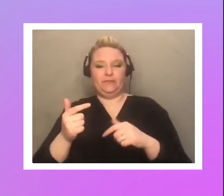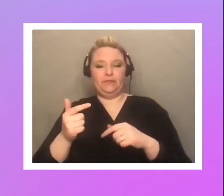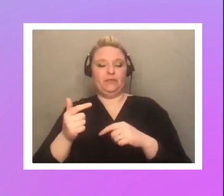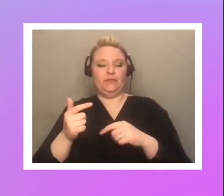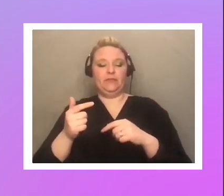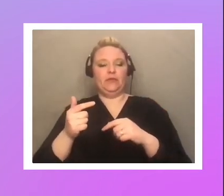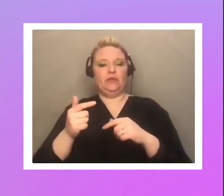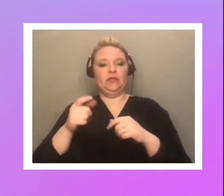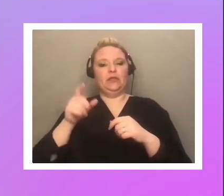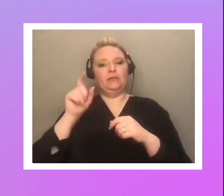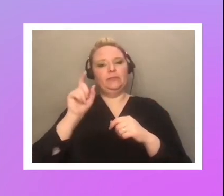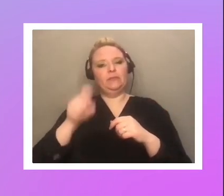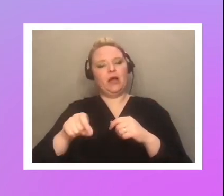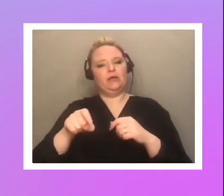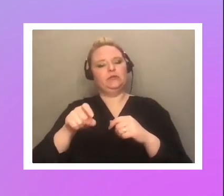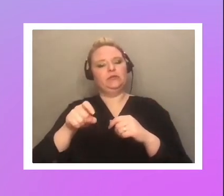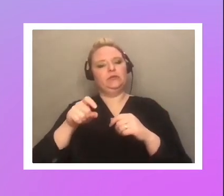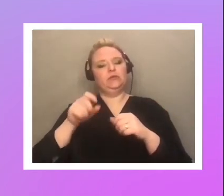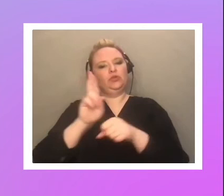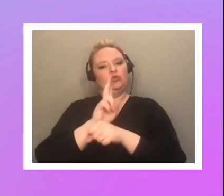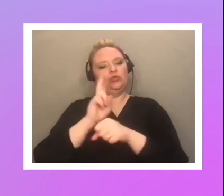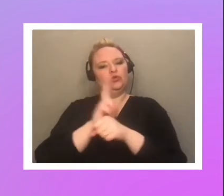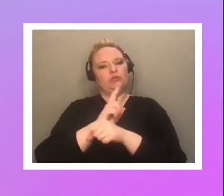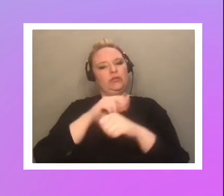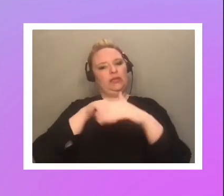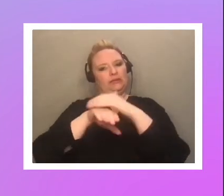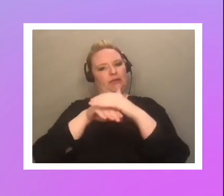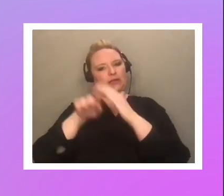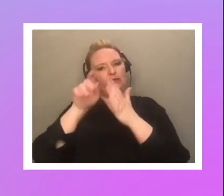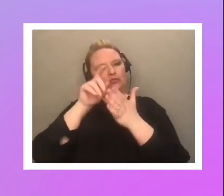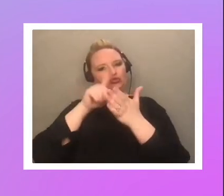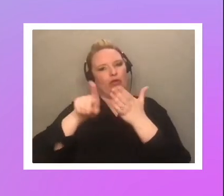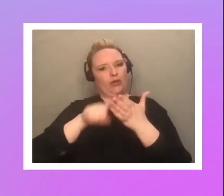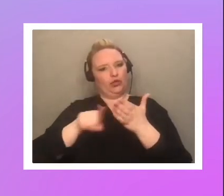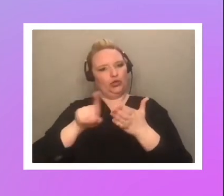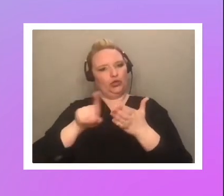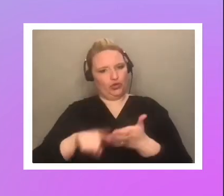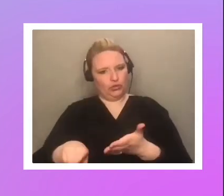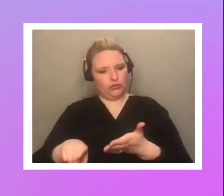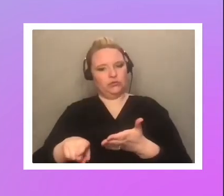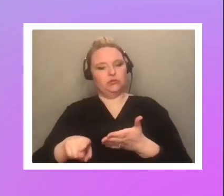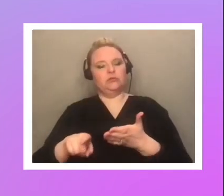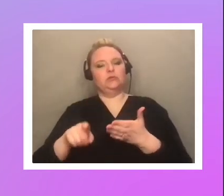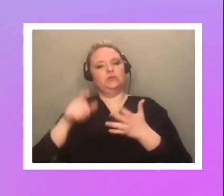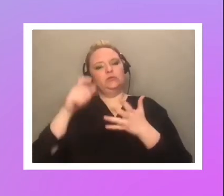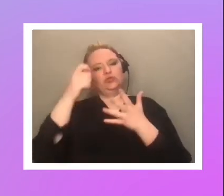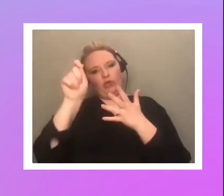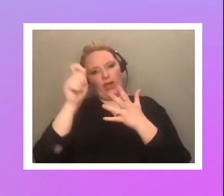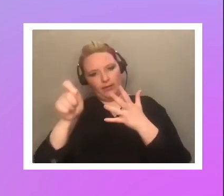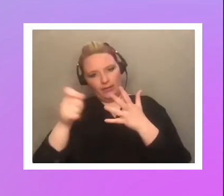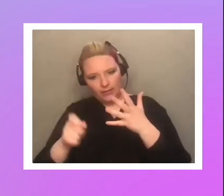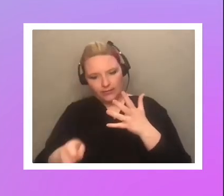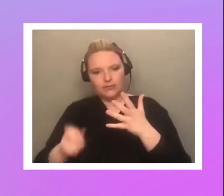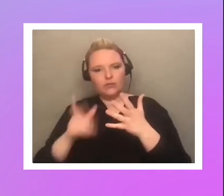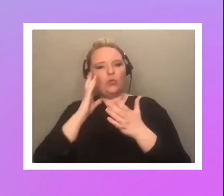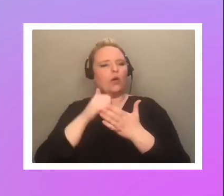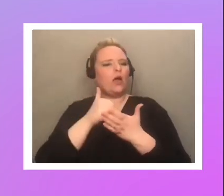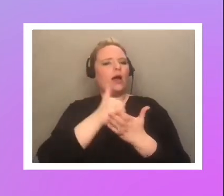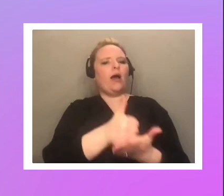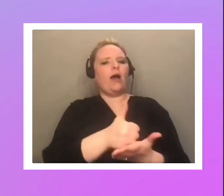the many accessibility checkers out there and tools out there that will help